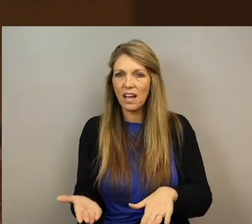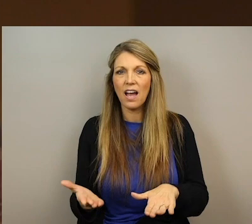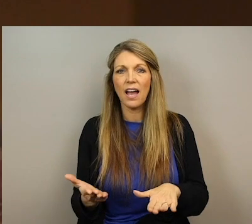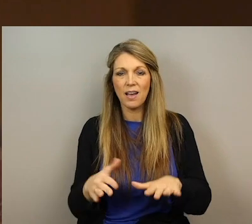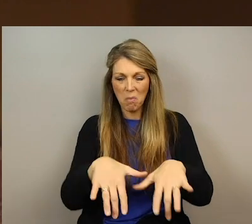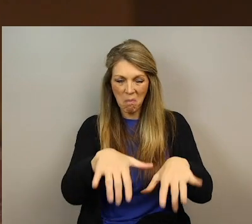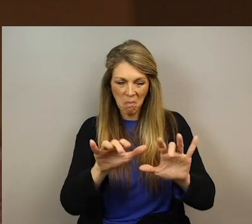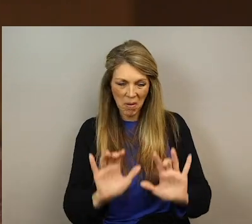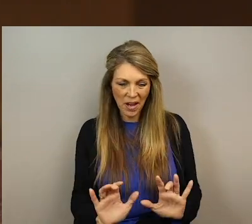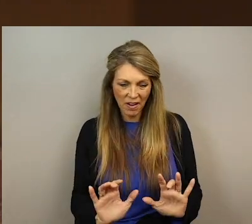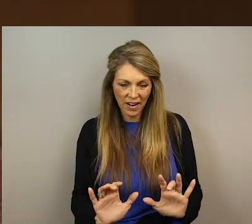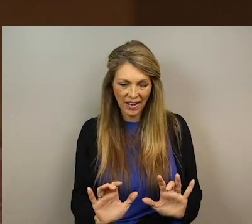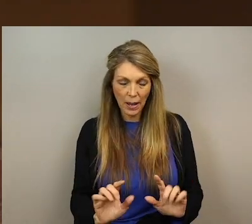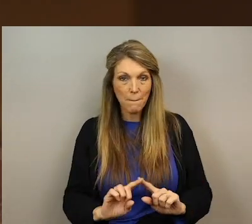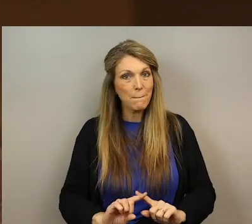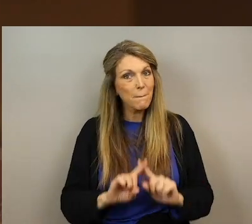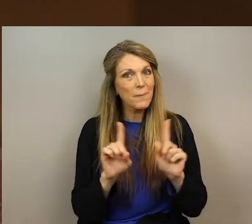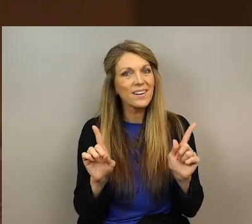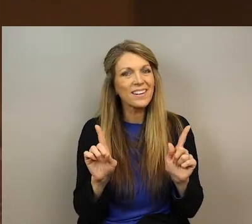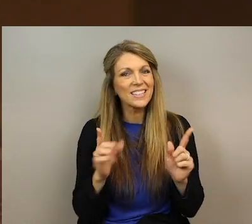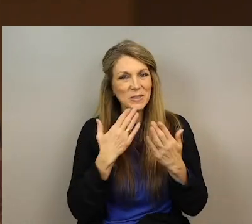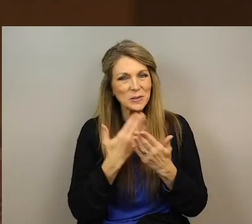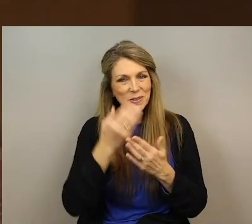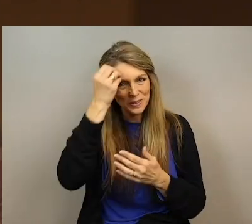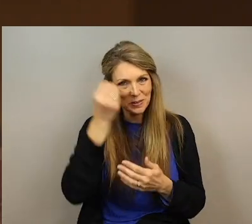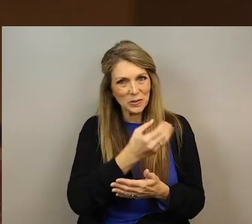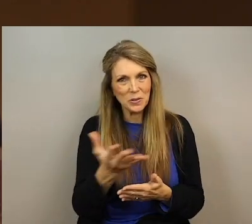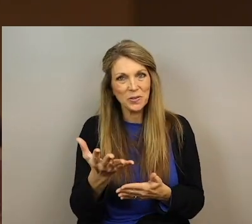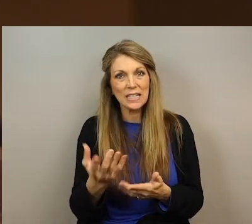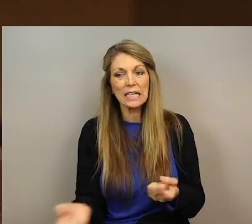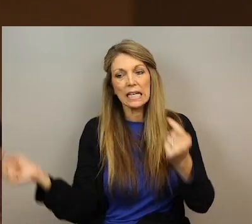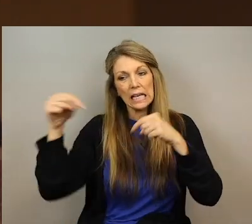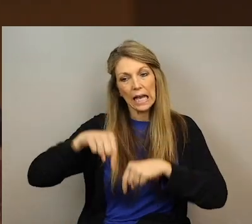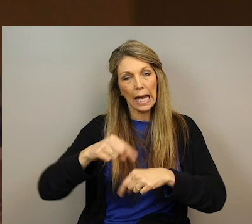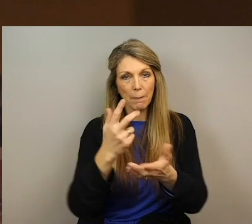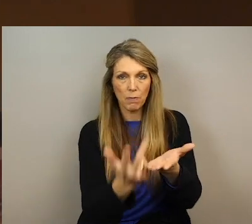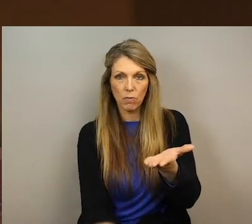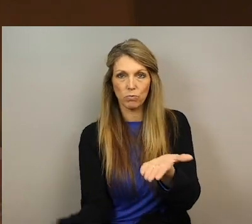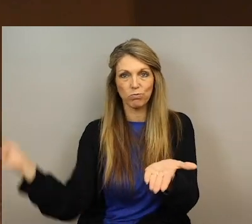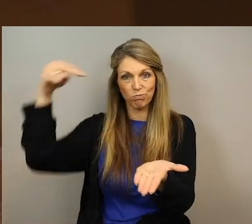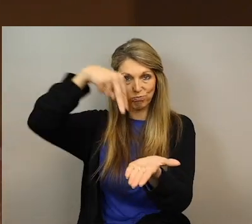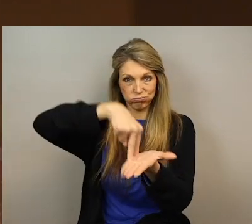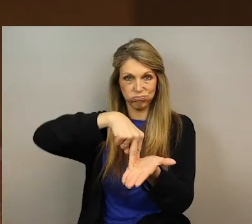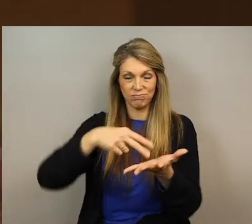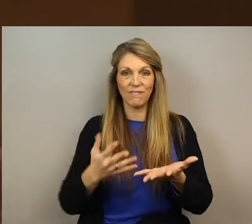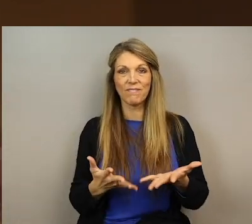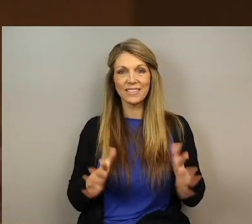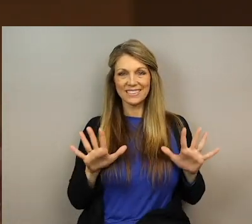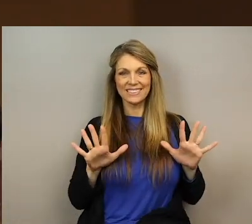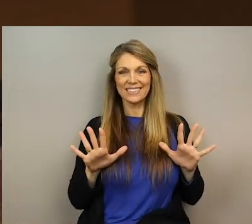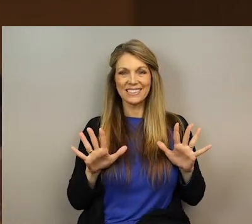came to be buried in a grave. But listen to this, my friends, and this is the good news. He came to be raised from the dead. So